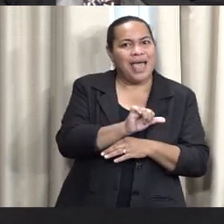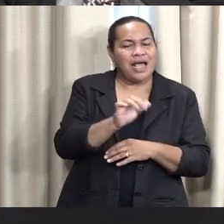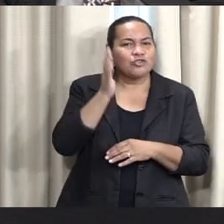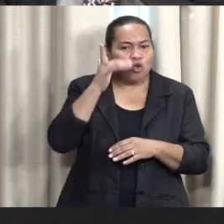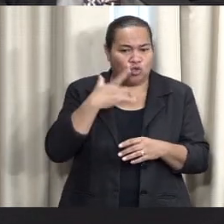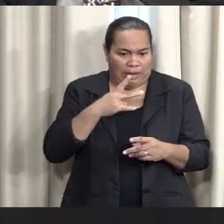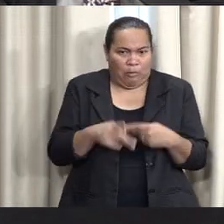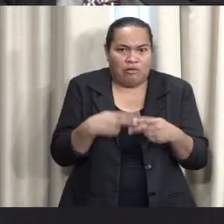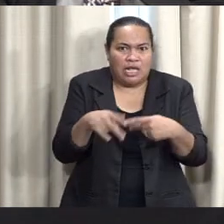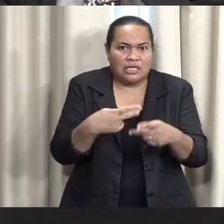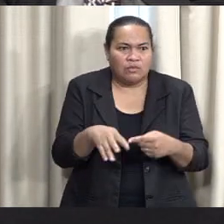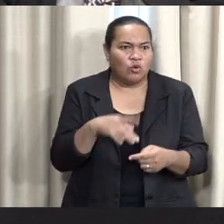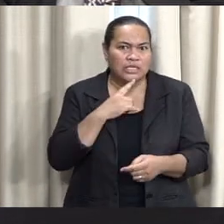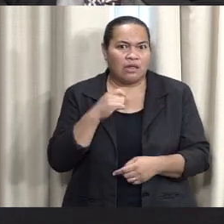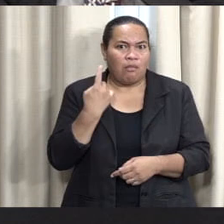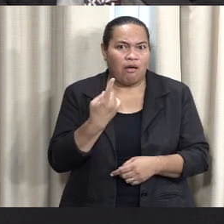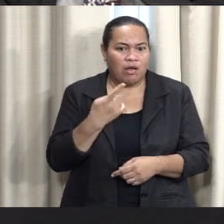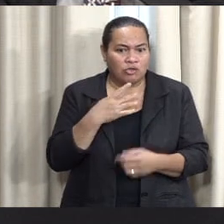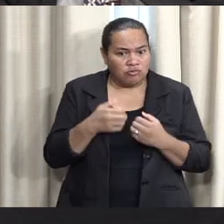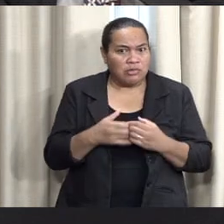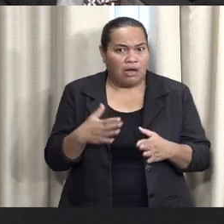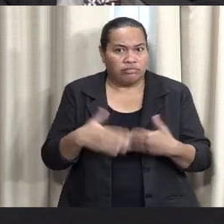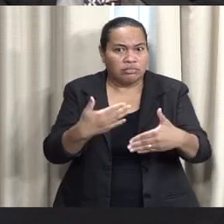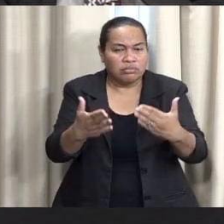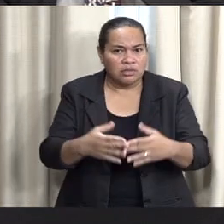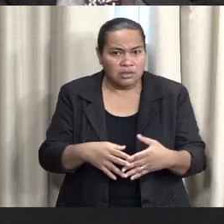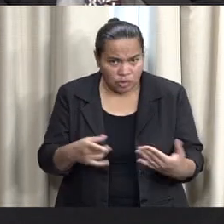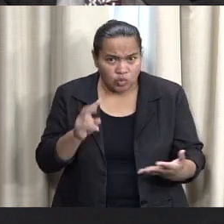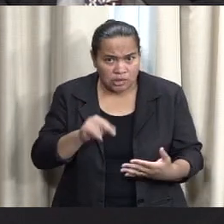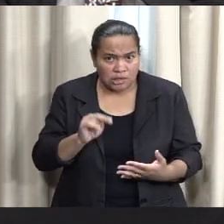initiative very quickly in time to roll it out?